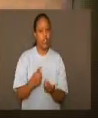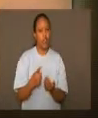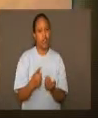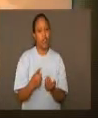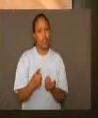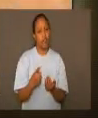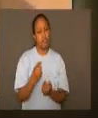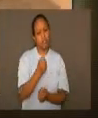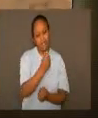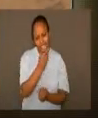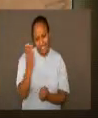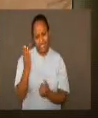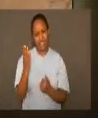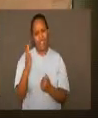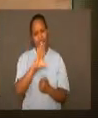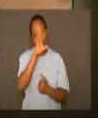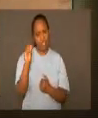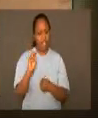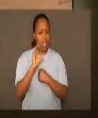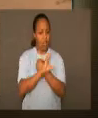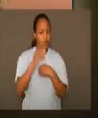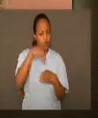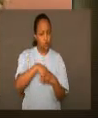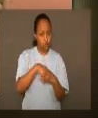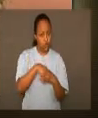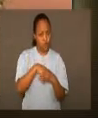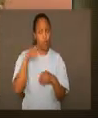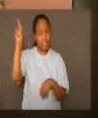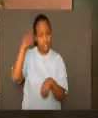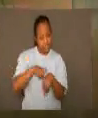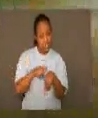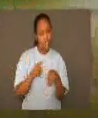a few African nations to join at that time.